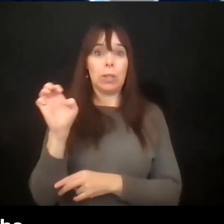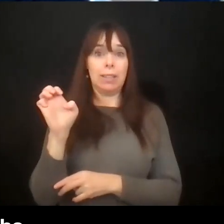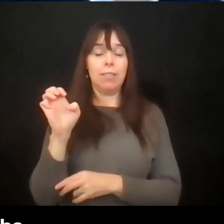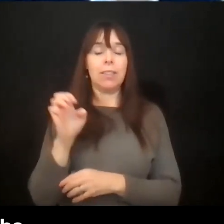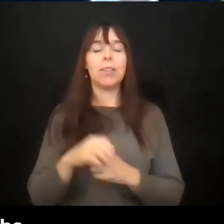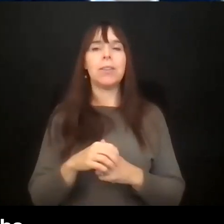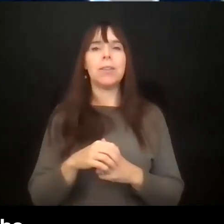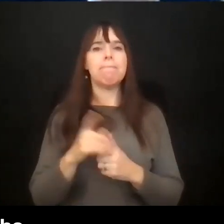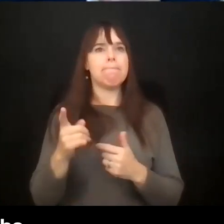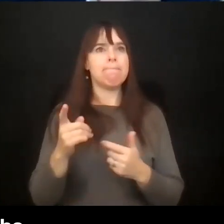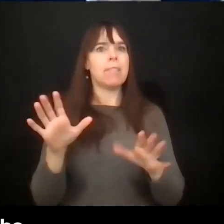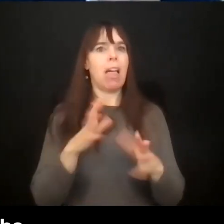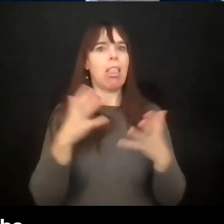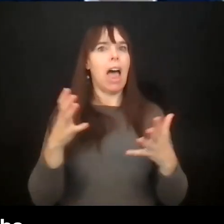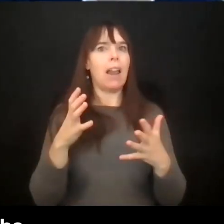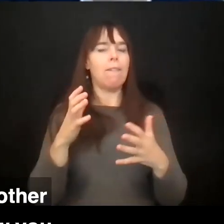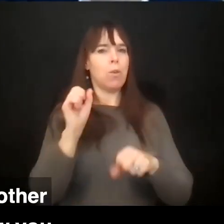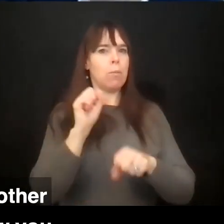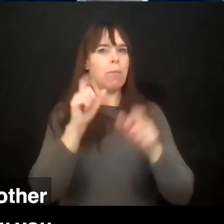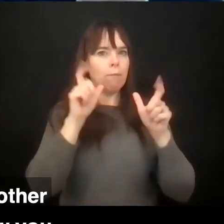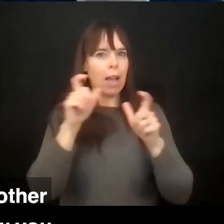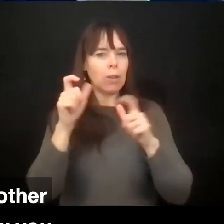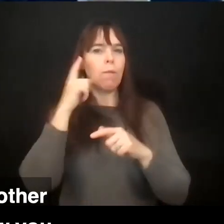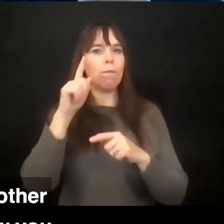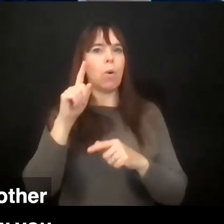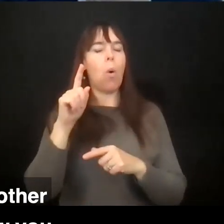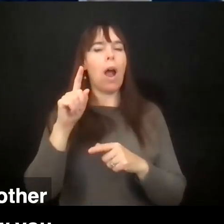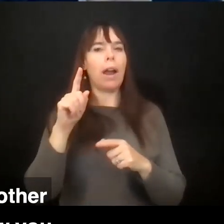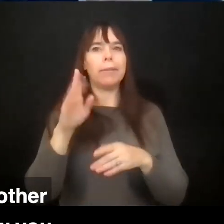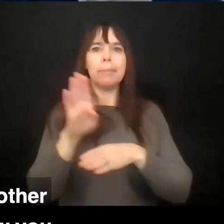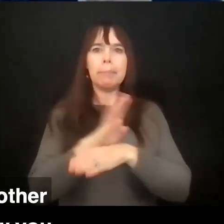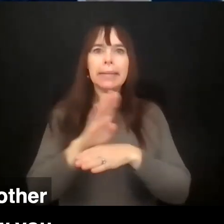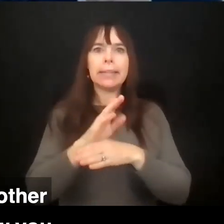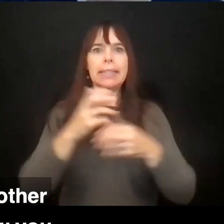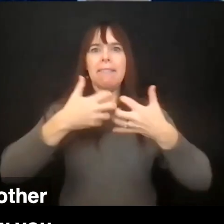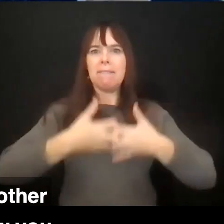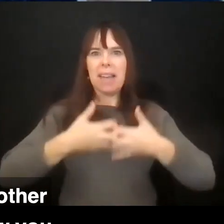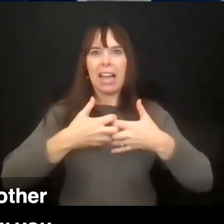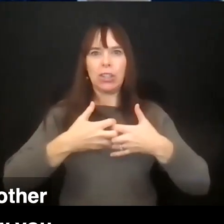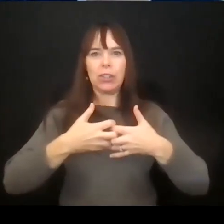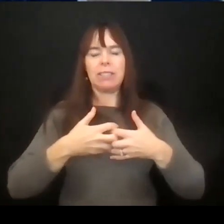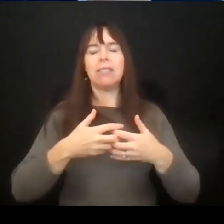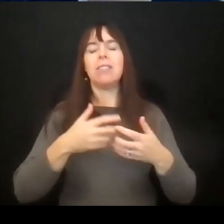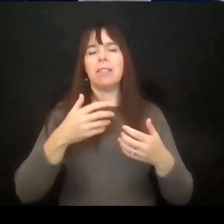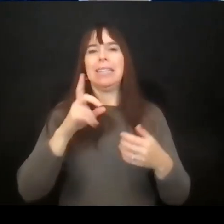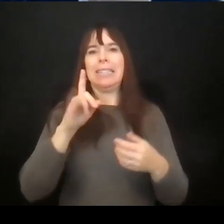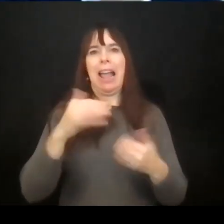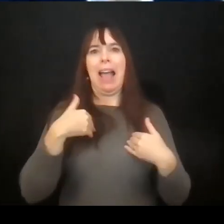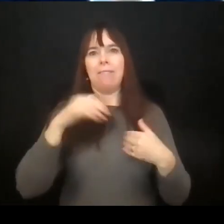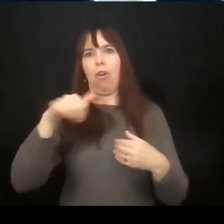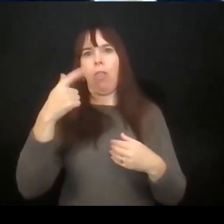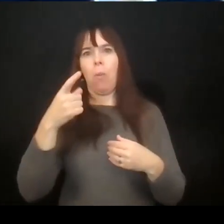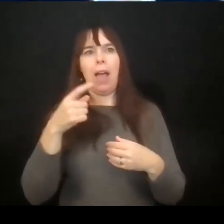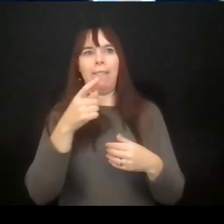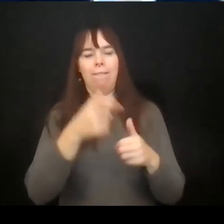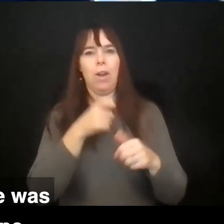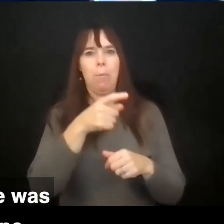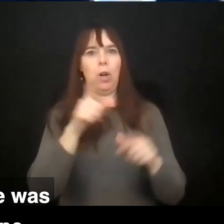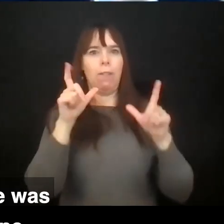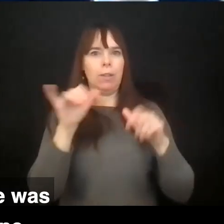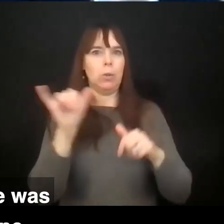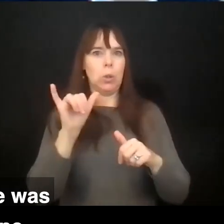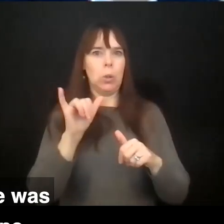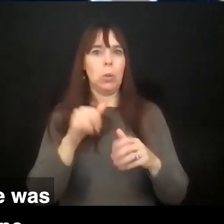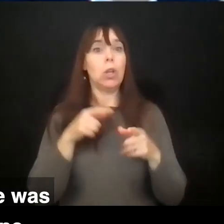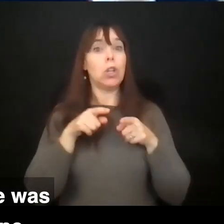She did a lot of industrial photographs, and the DIA owns this other photograph that I'll show you. New slide shows another photograph.